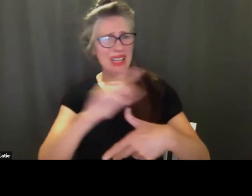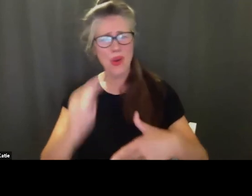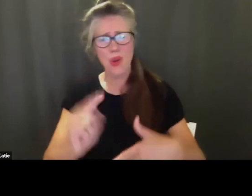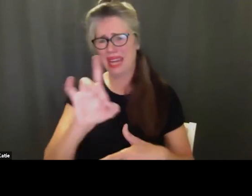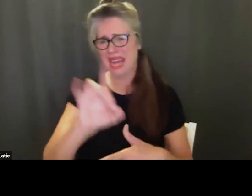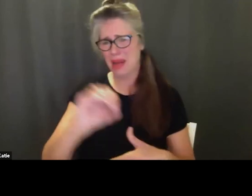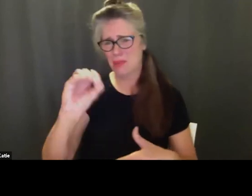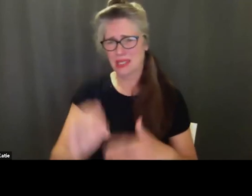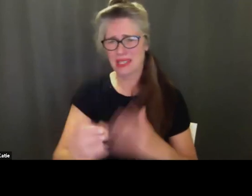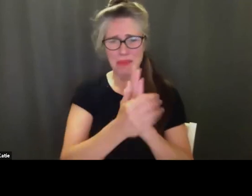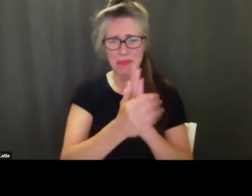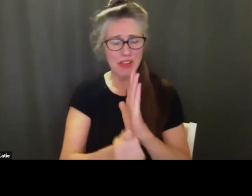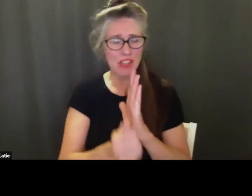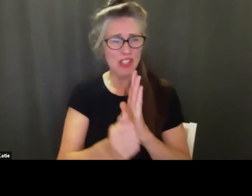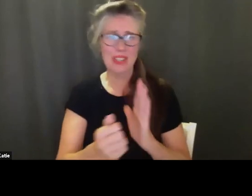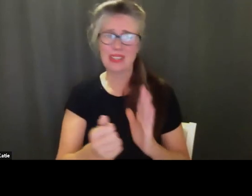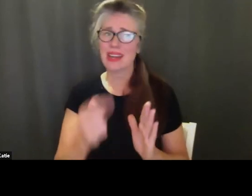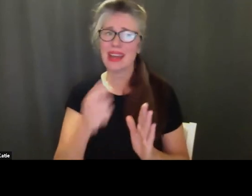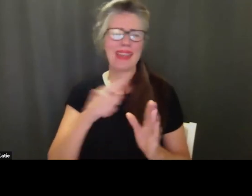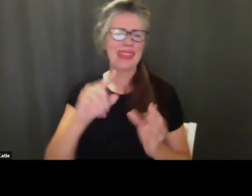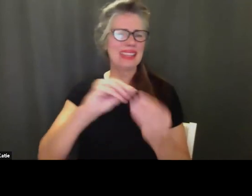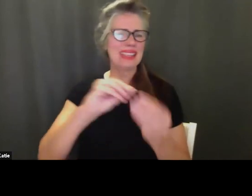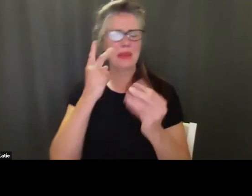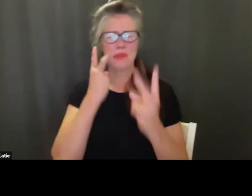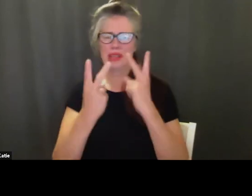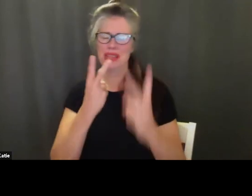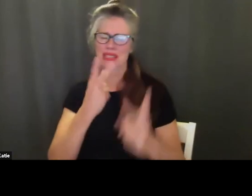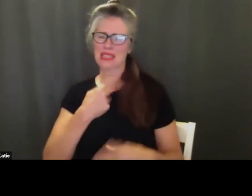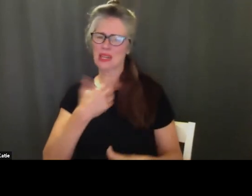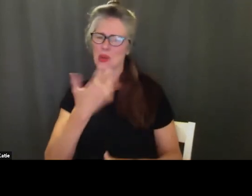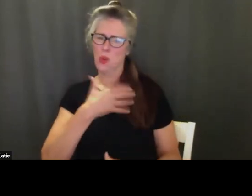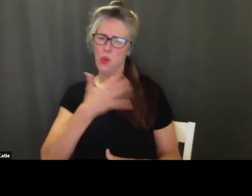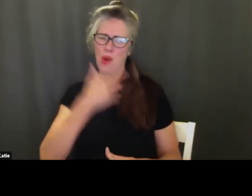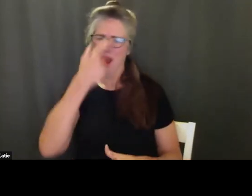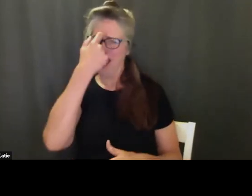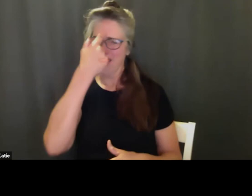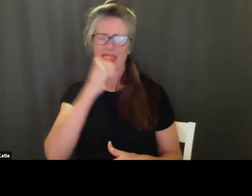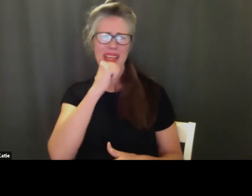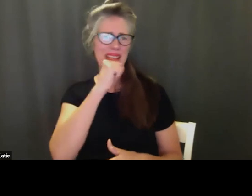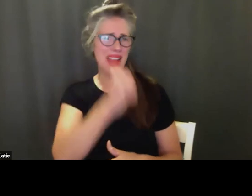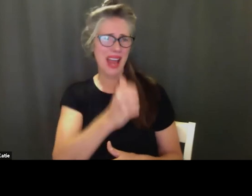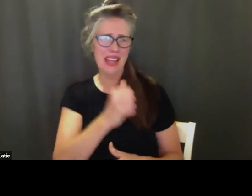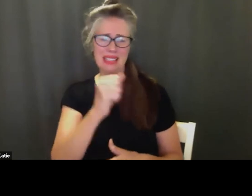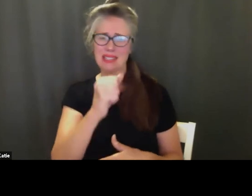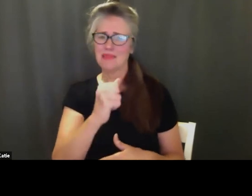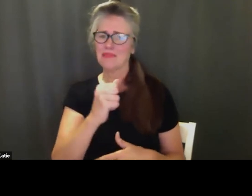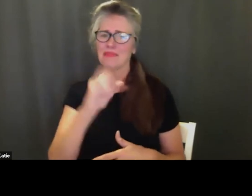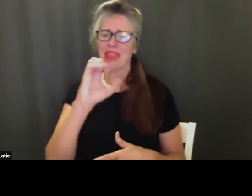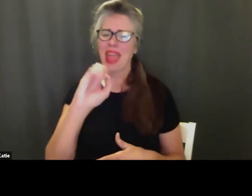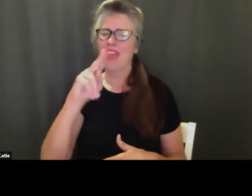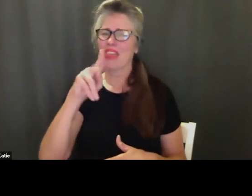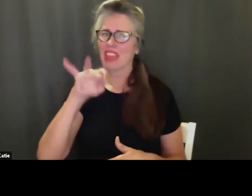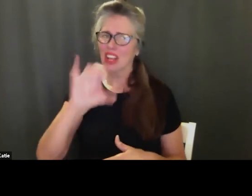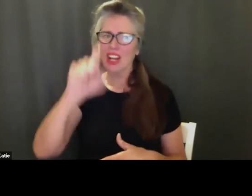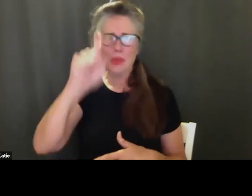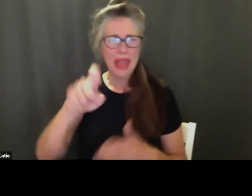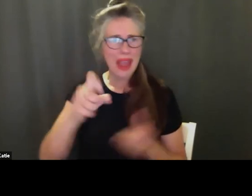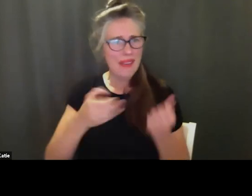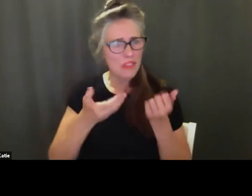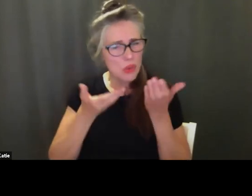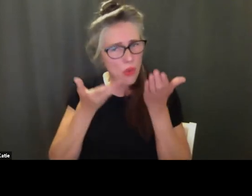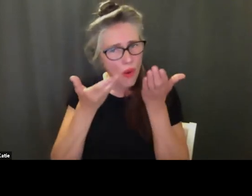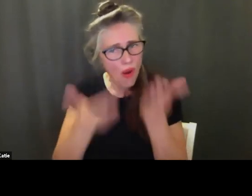like, these numbers that I'm seeing, it's ethical. And we have to offer intensive